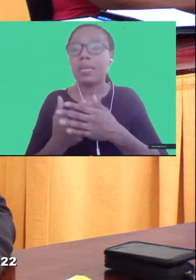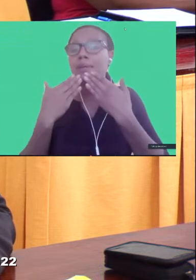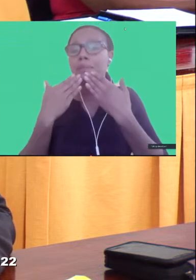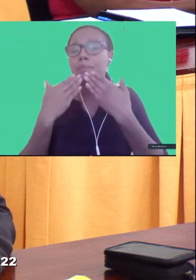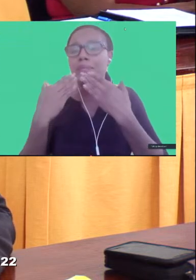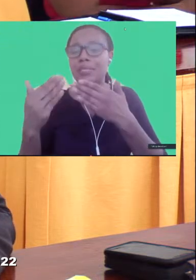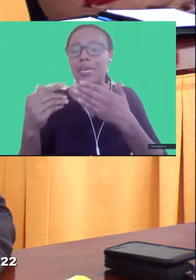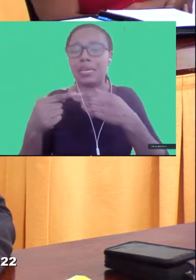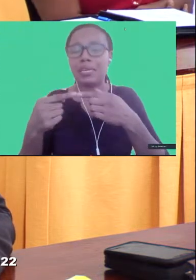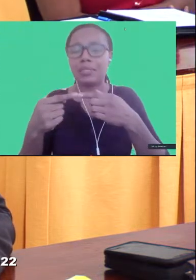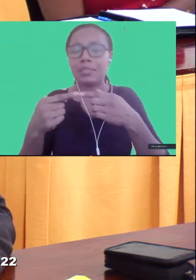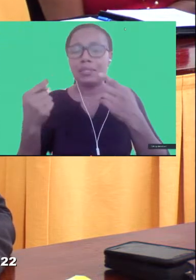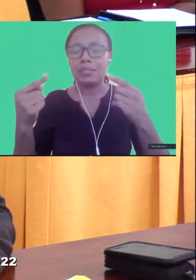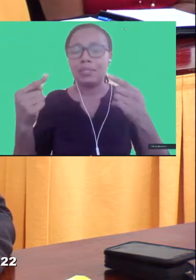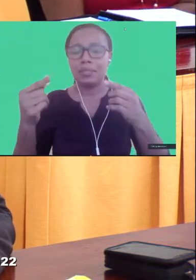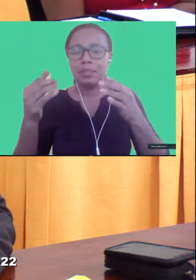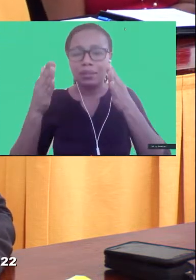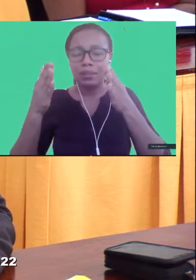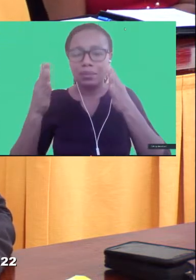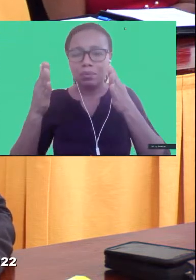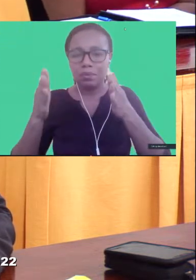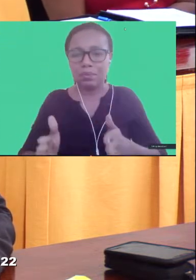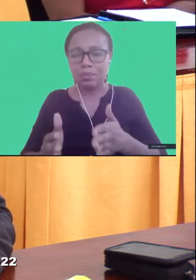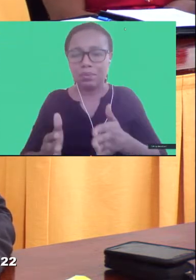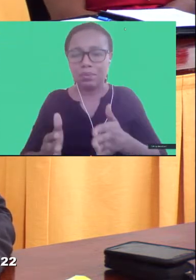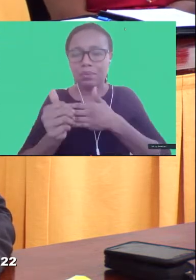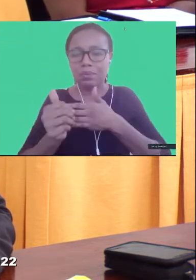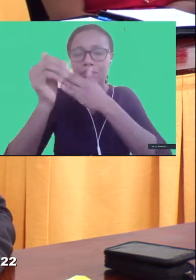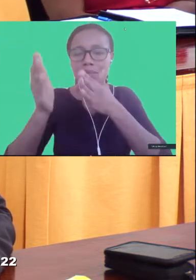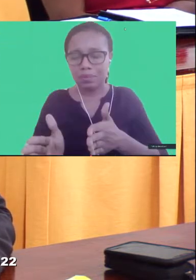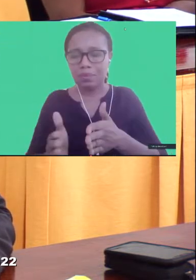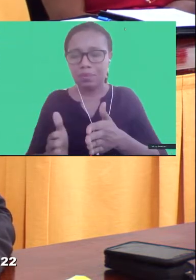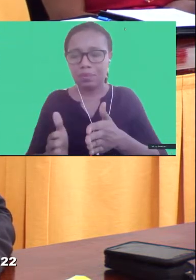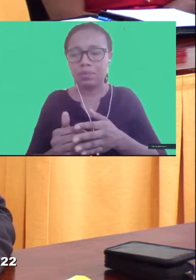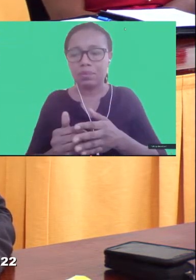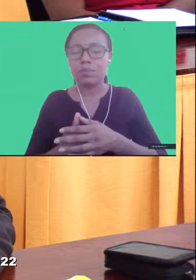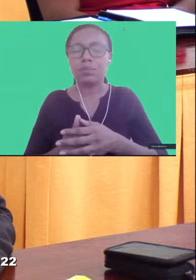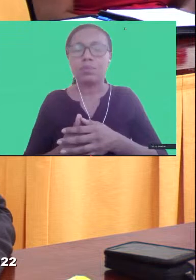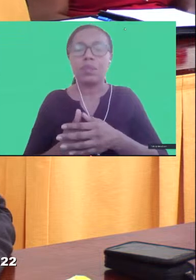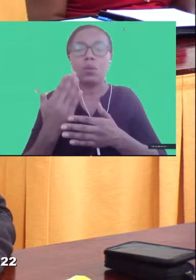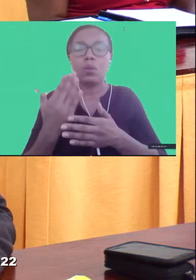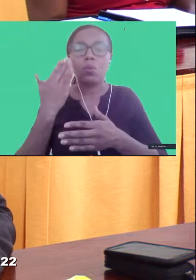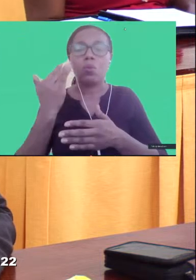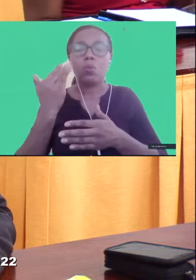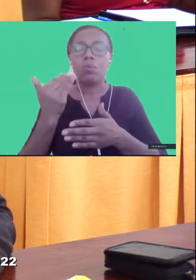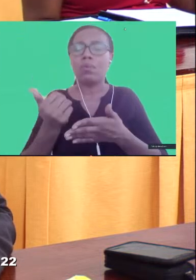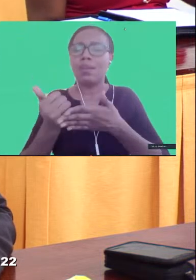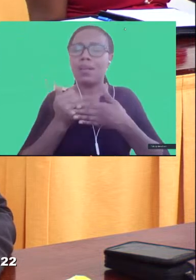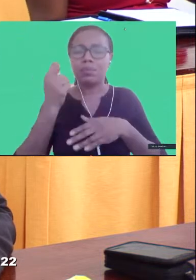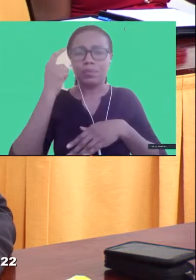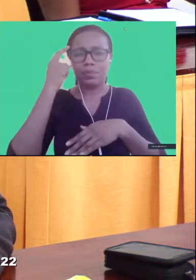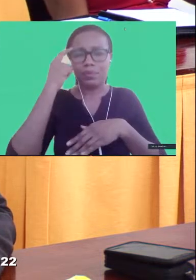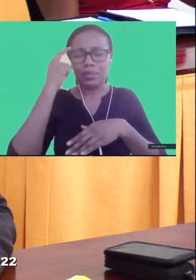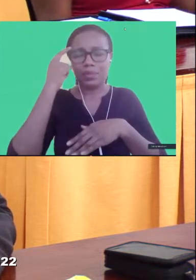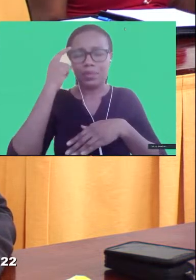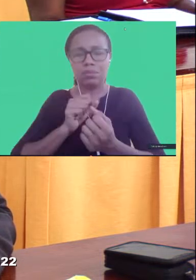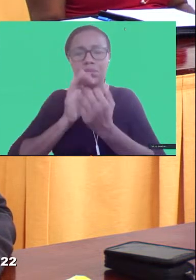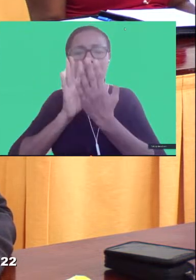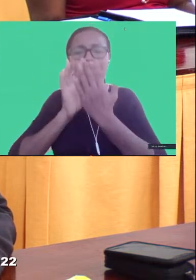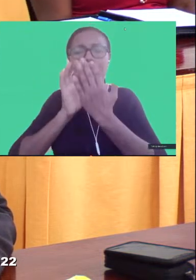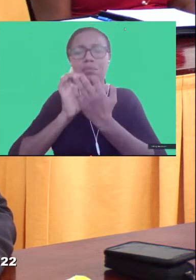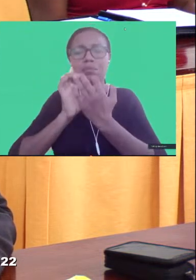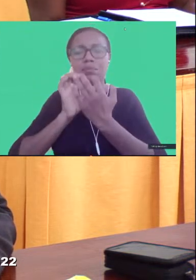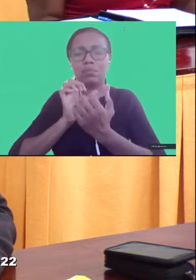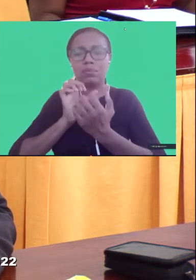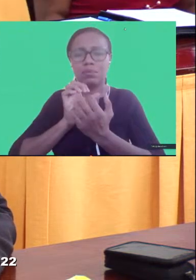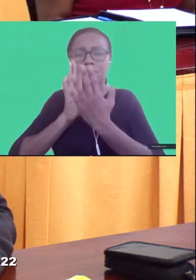highlight the challenge that is confronting not just this ministry, but confronting the country as we undertake what